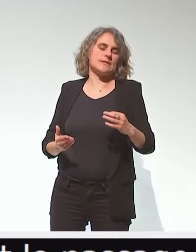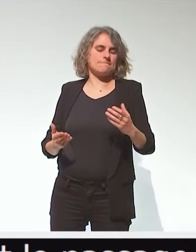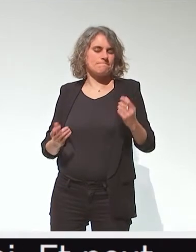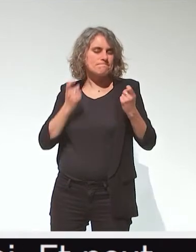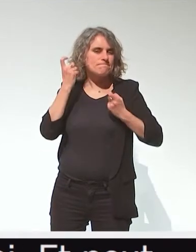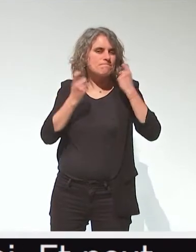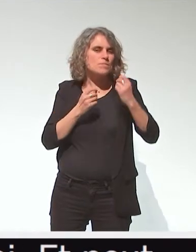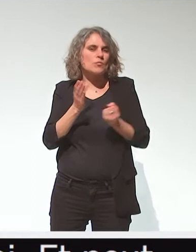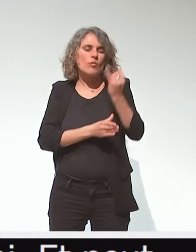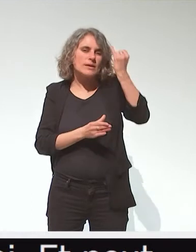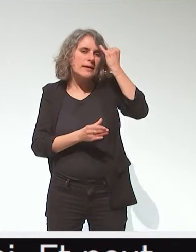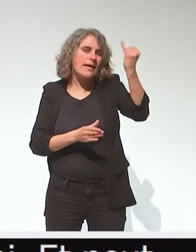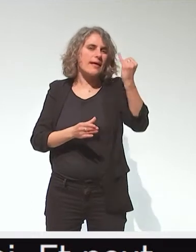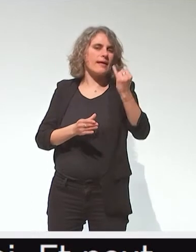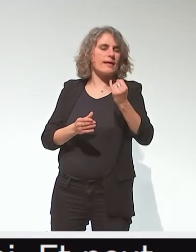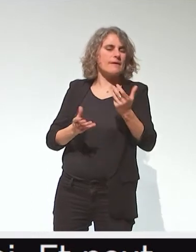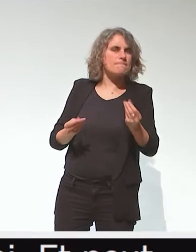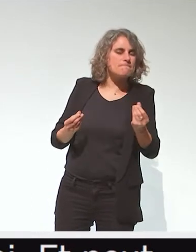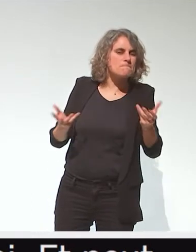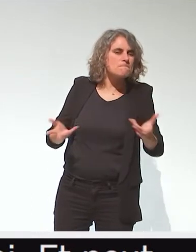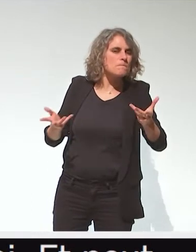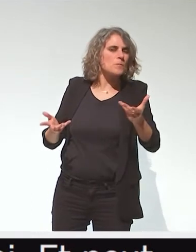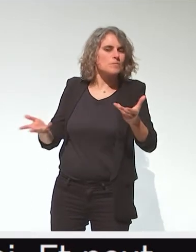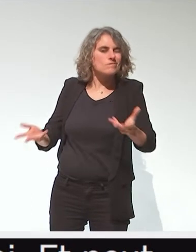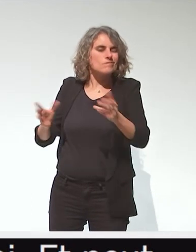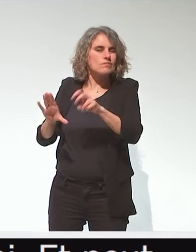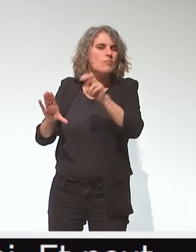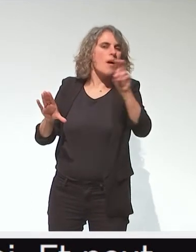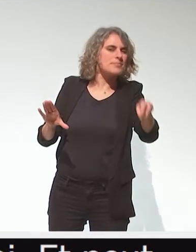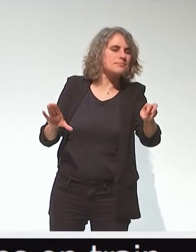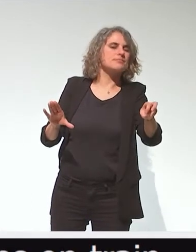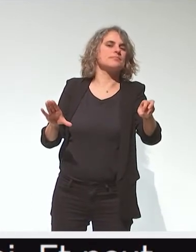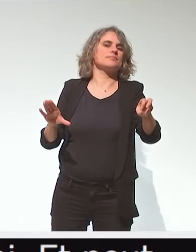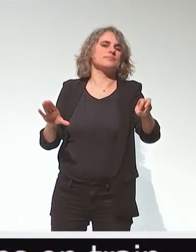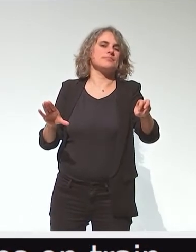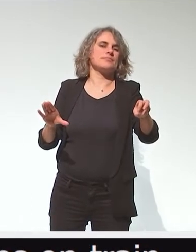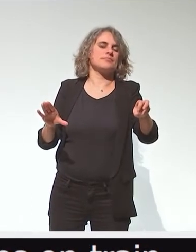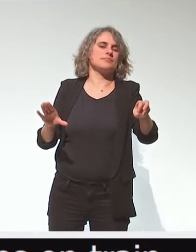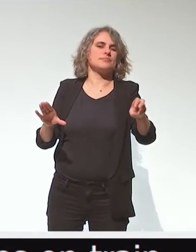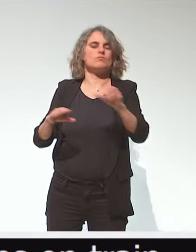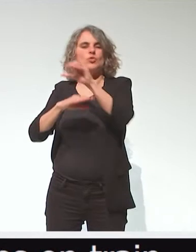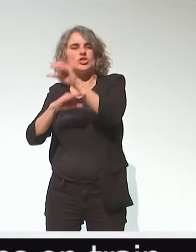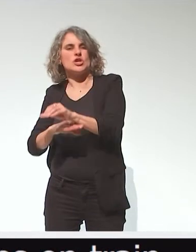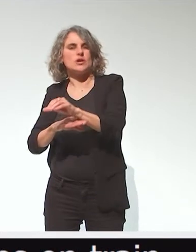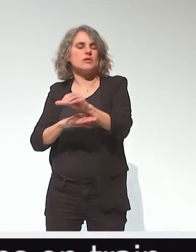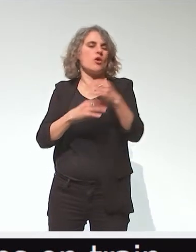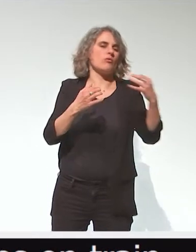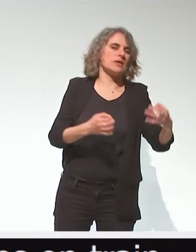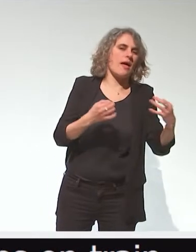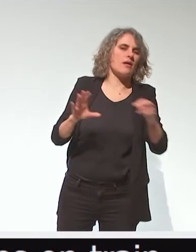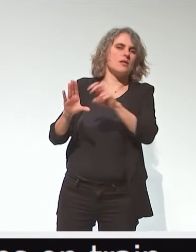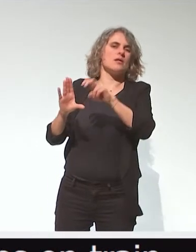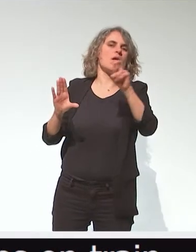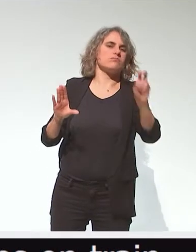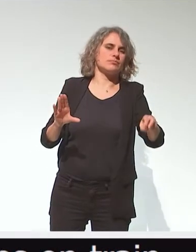currently developing ideas, putting together tools to make sure to facilitate that transition from